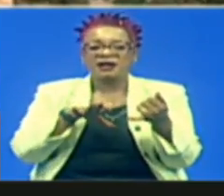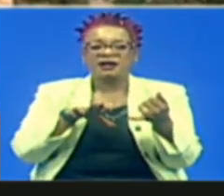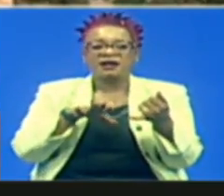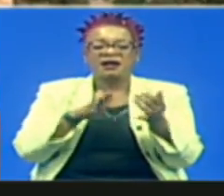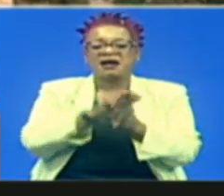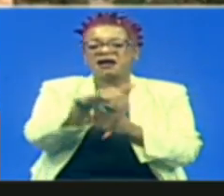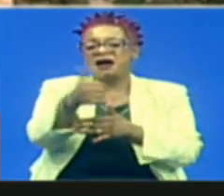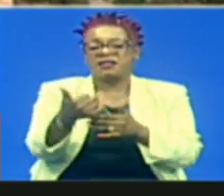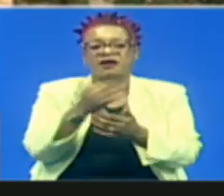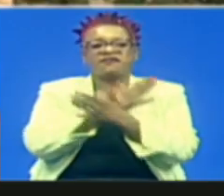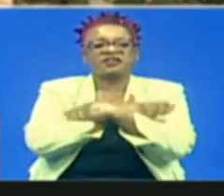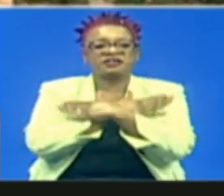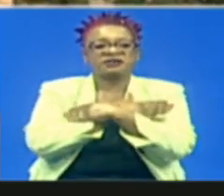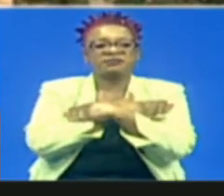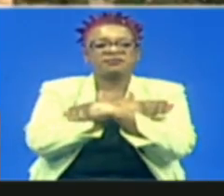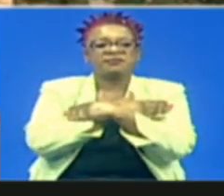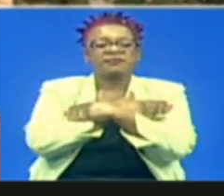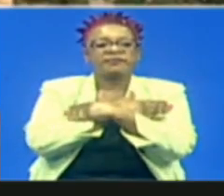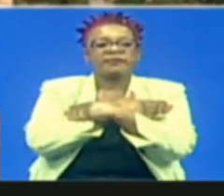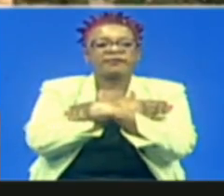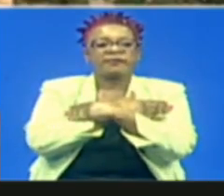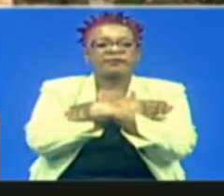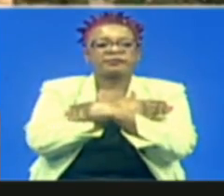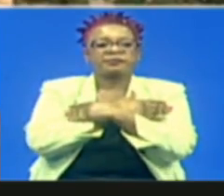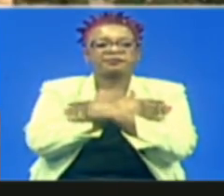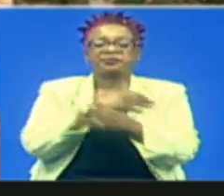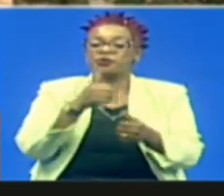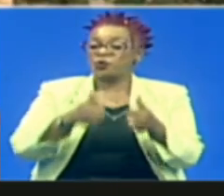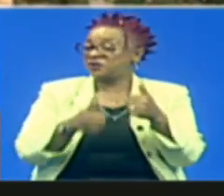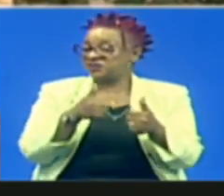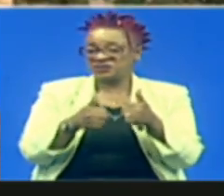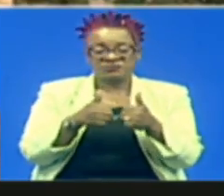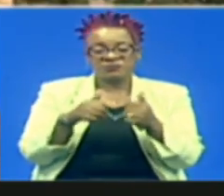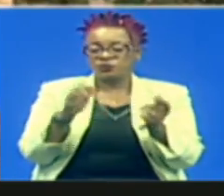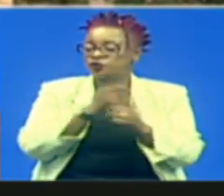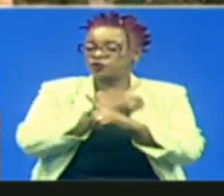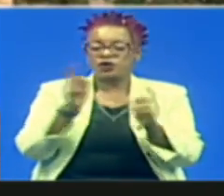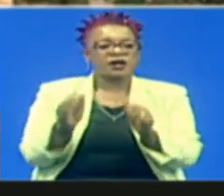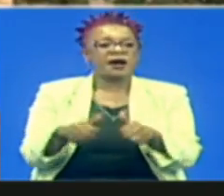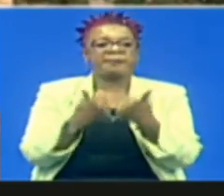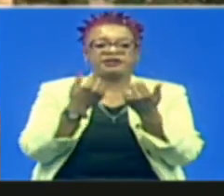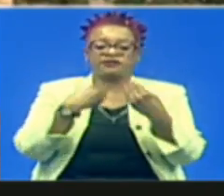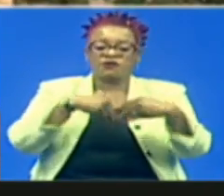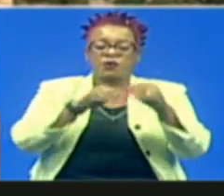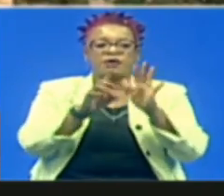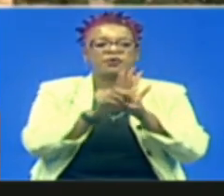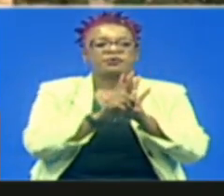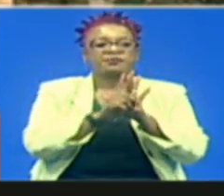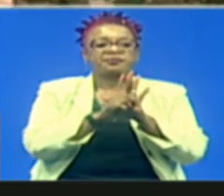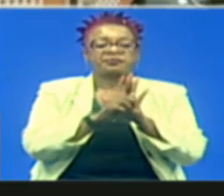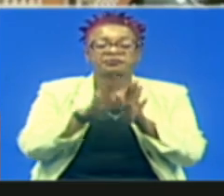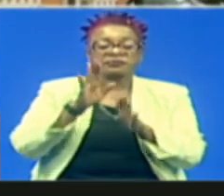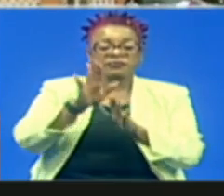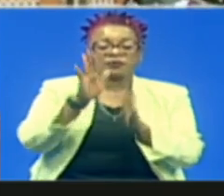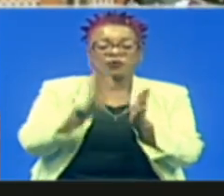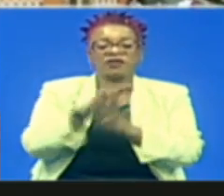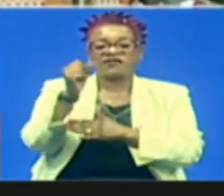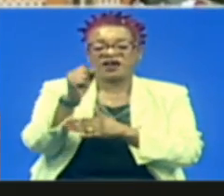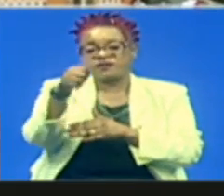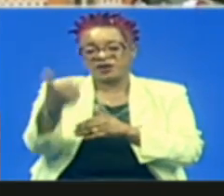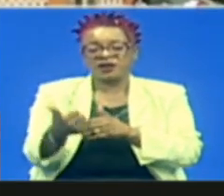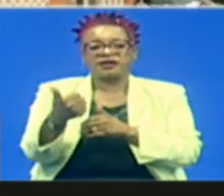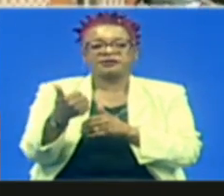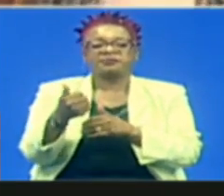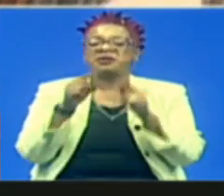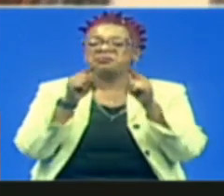proxies, of which is not supposed to be so according to the law. She and five other county staff blamed the governor